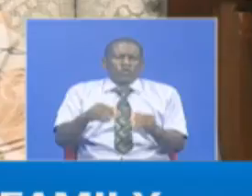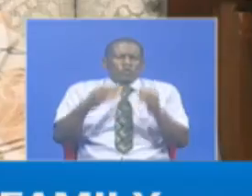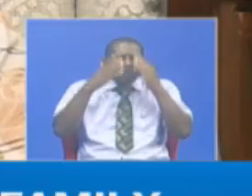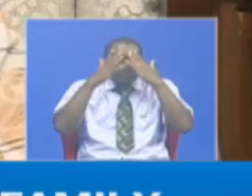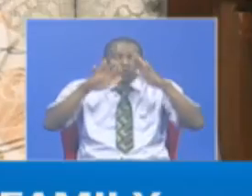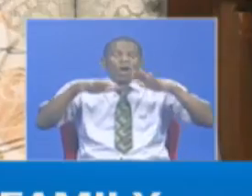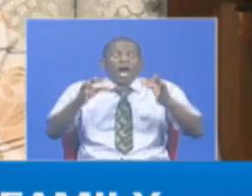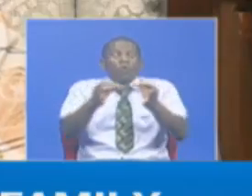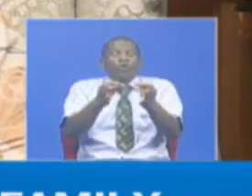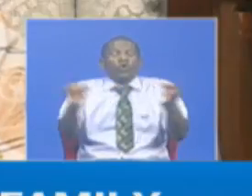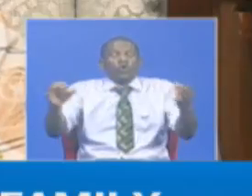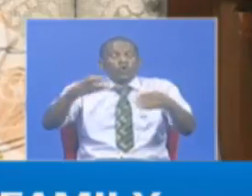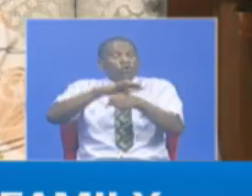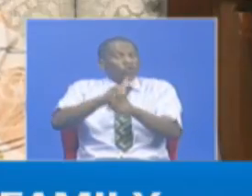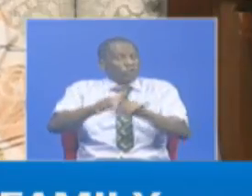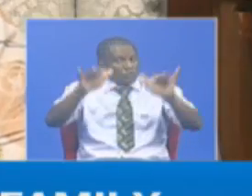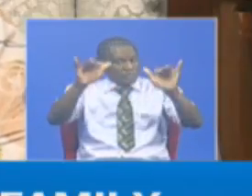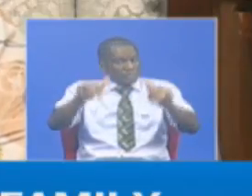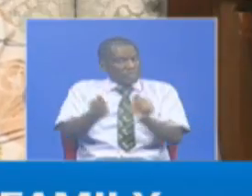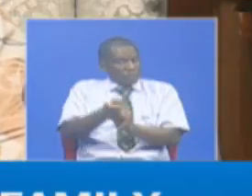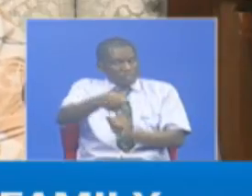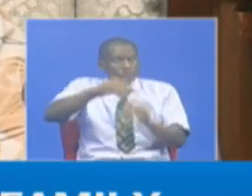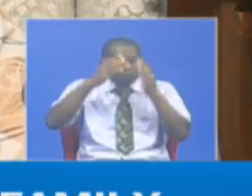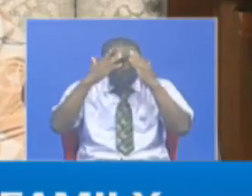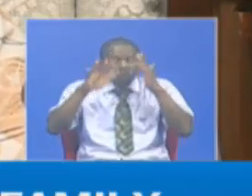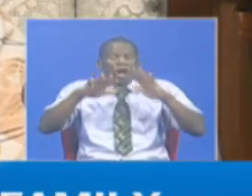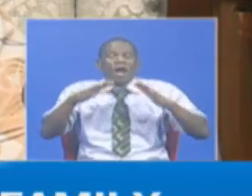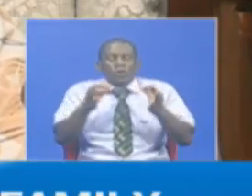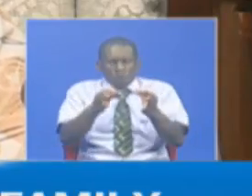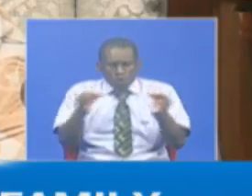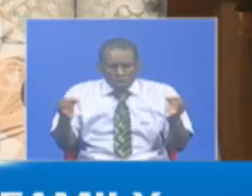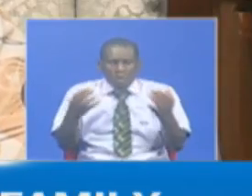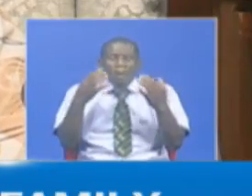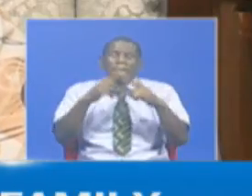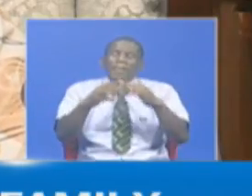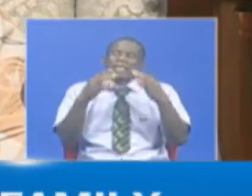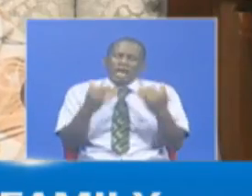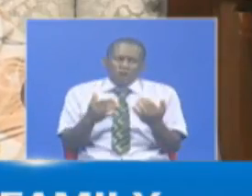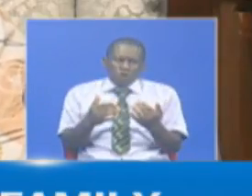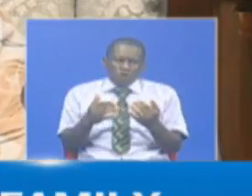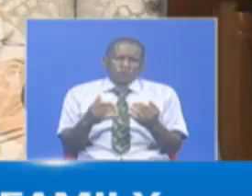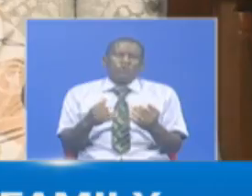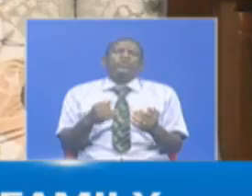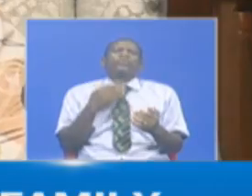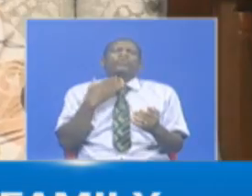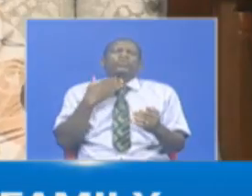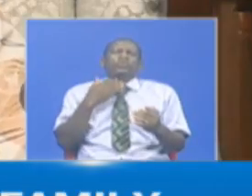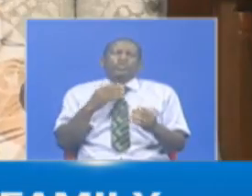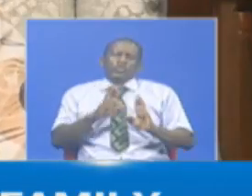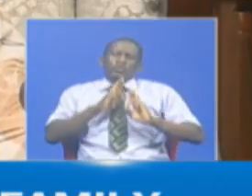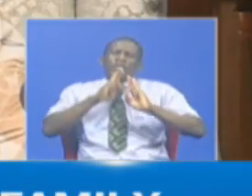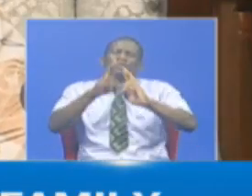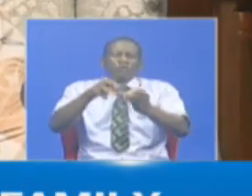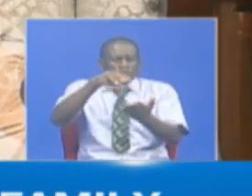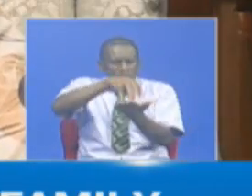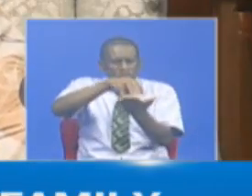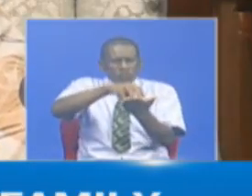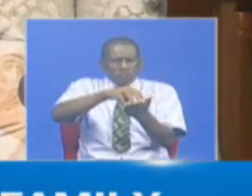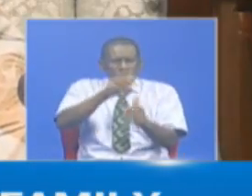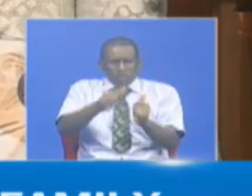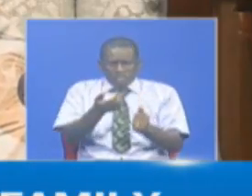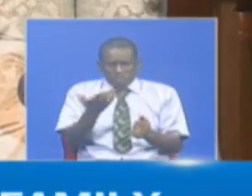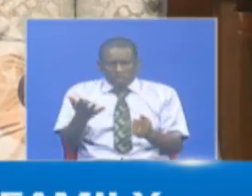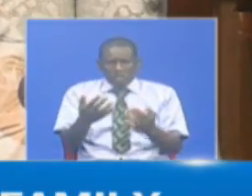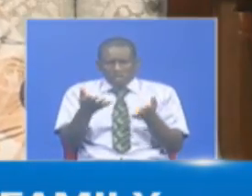long this coronavirus is going to be with us, but we are kind of moving with responding to the situation that they are. So